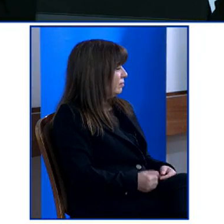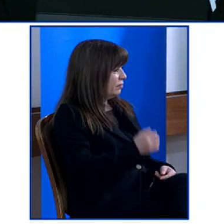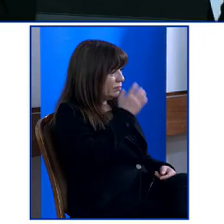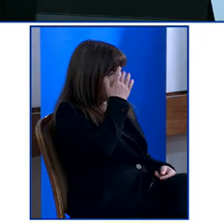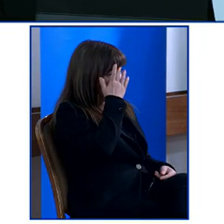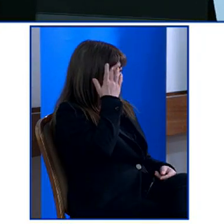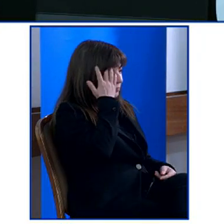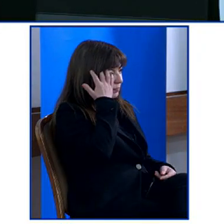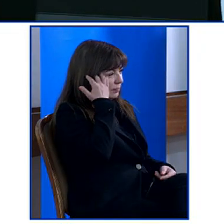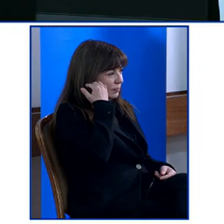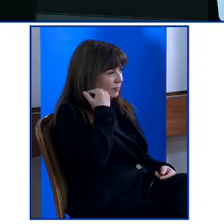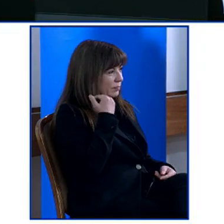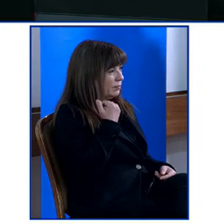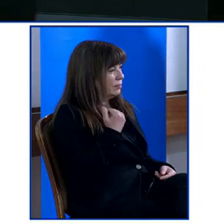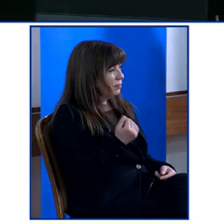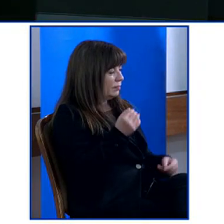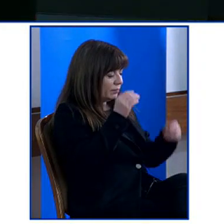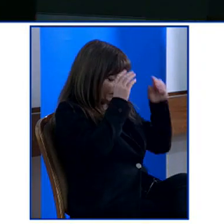This? Okay.